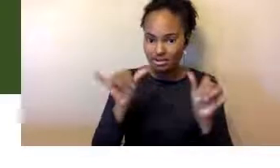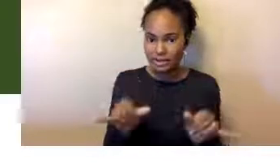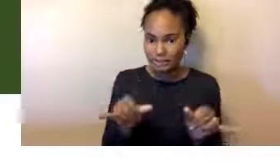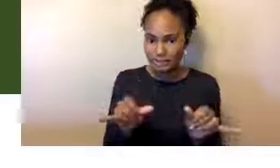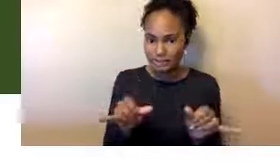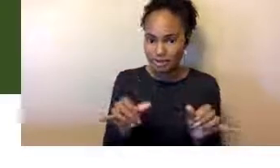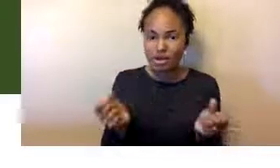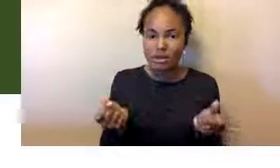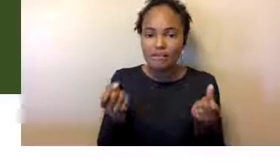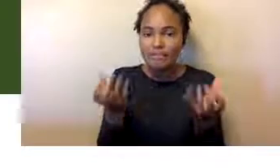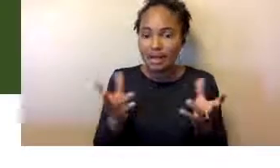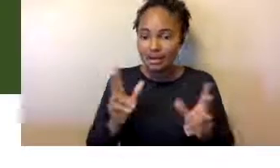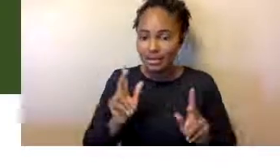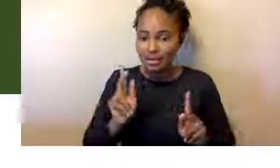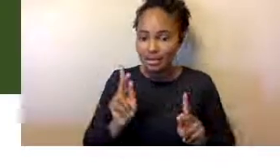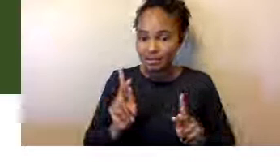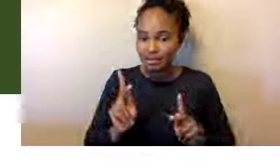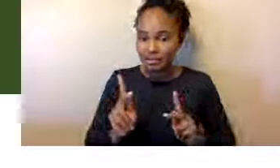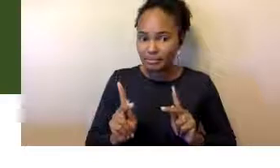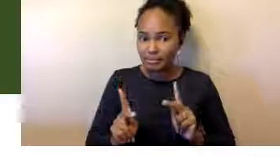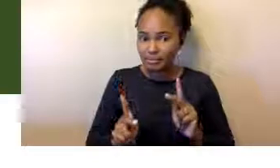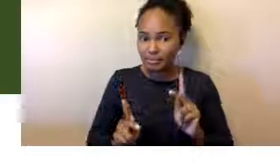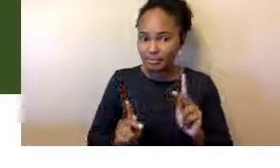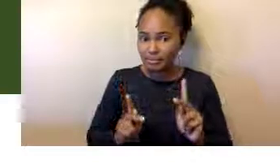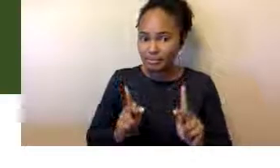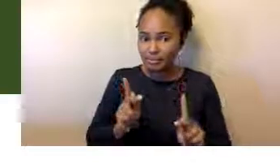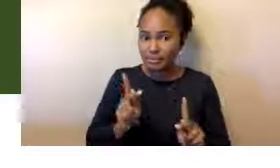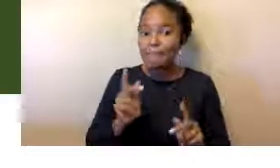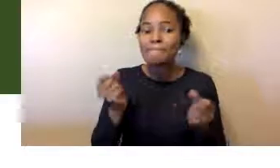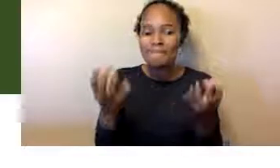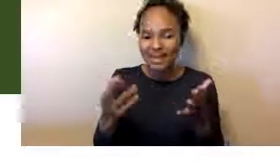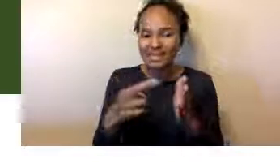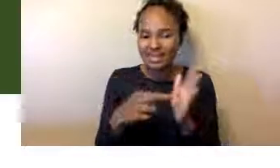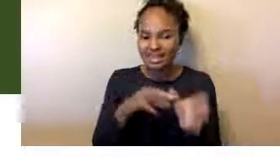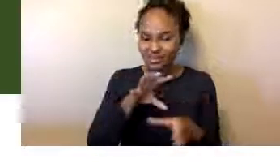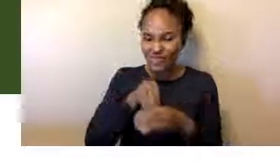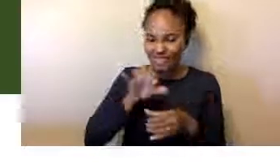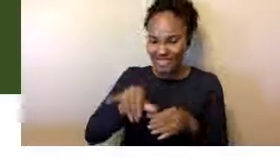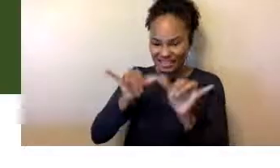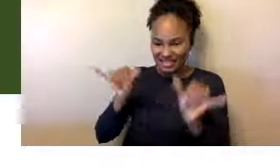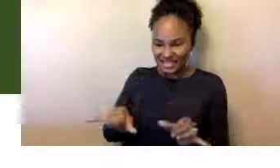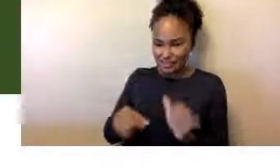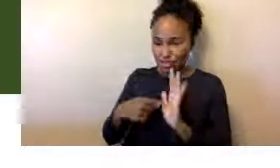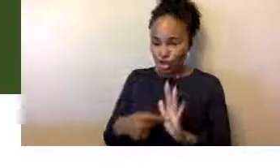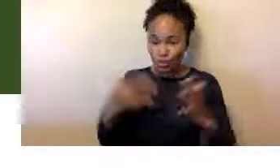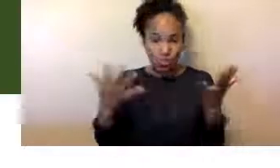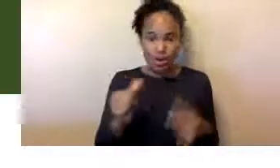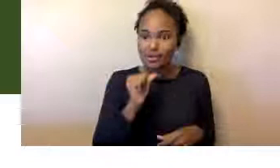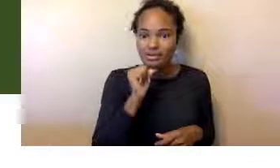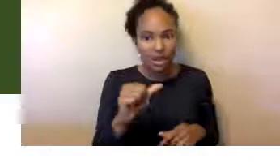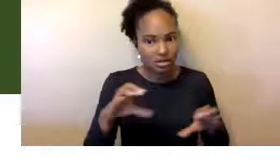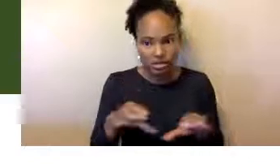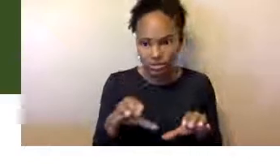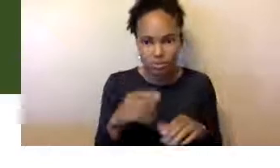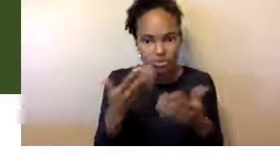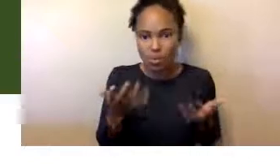what Arizona does, it may be an example of what not to do. At least we have a system, but our system